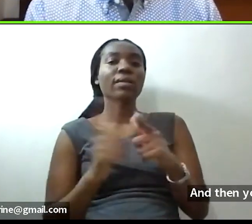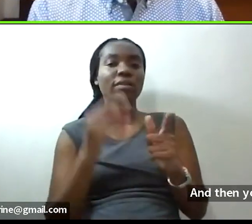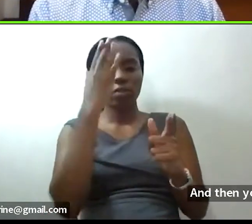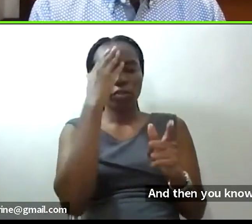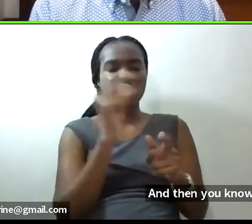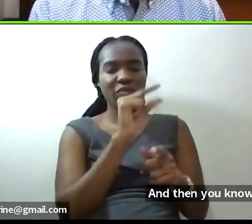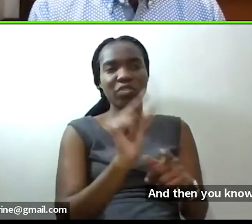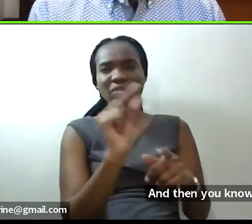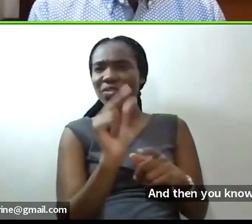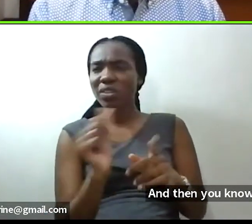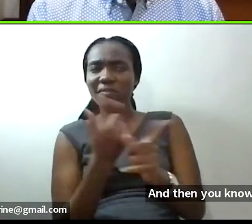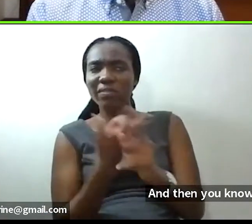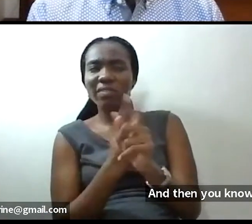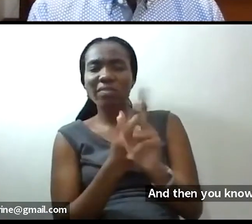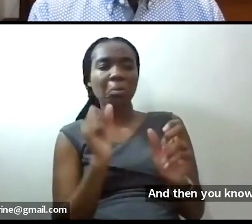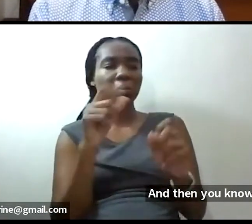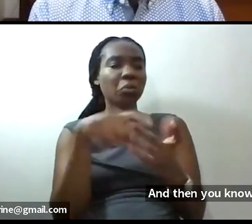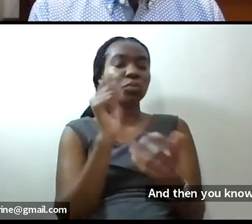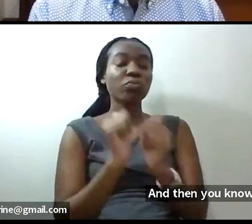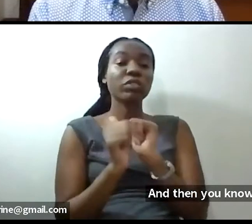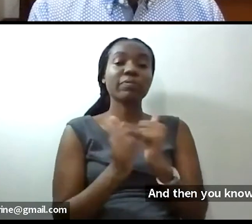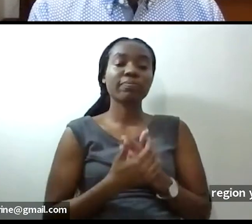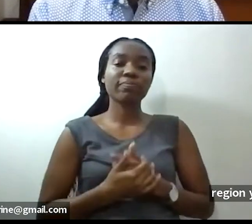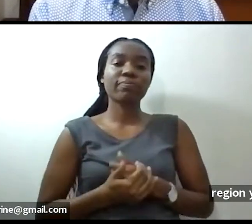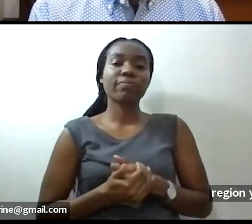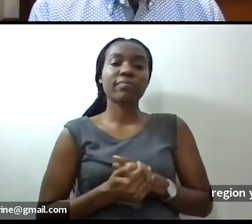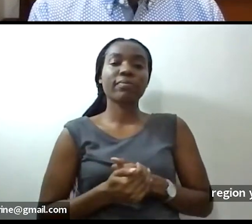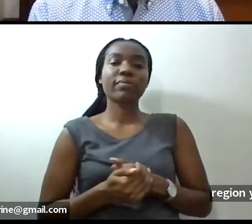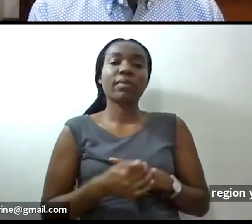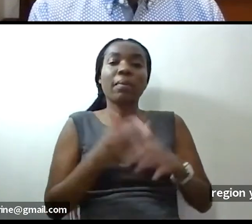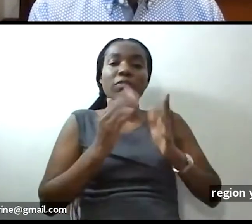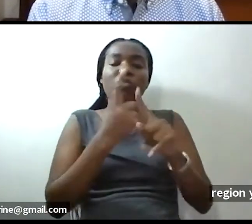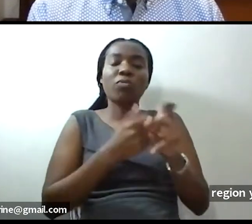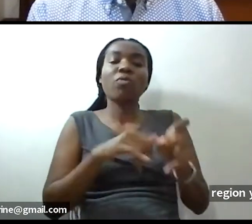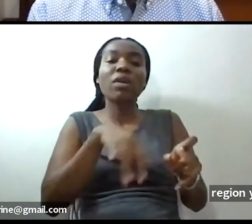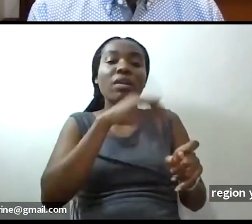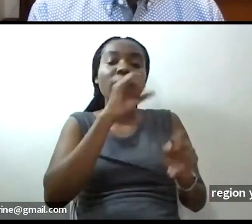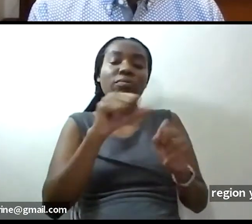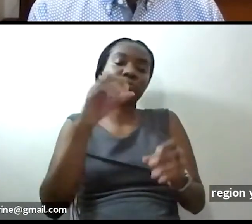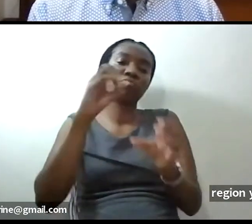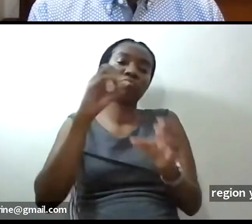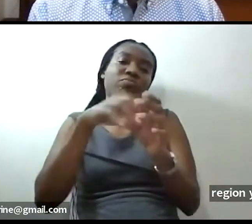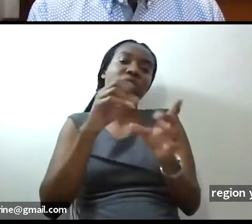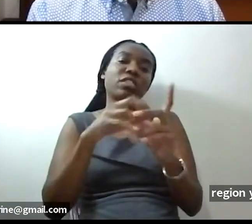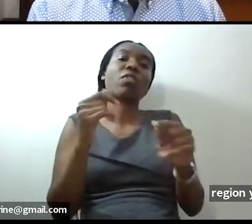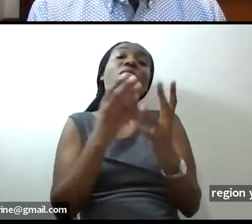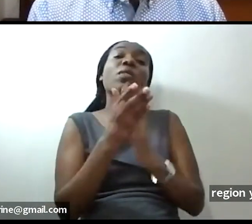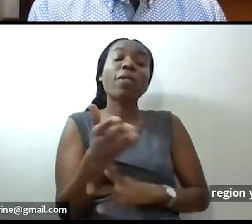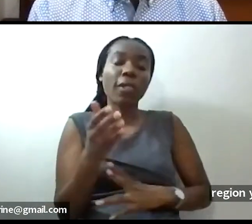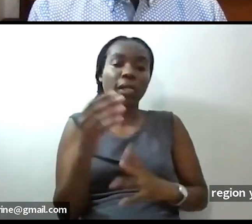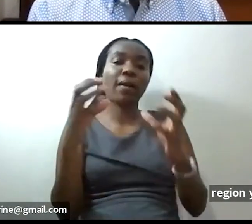in. Can someone from Uganda invest through your company? Because physically it's tricky to come. That's from Eria